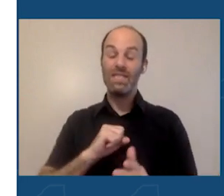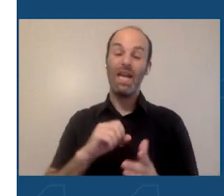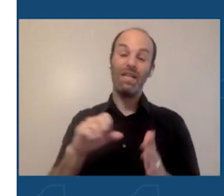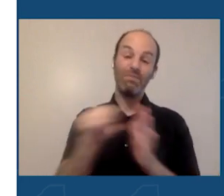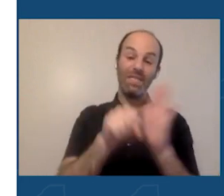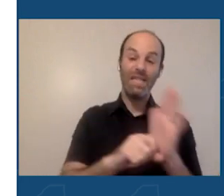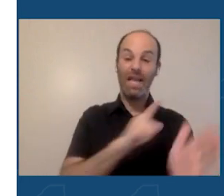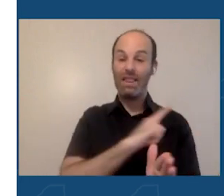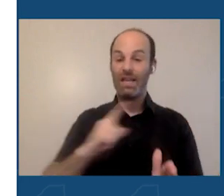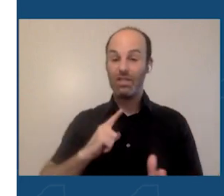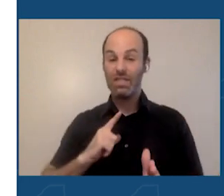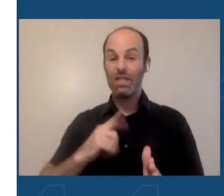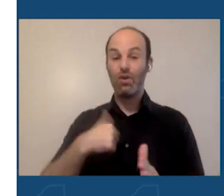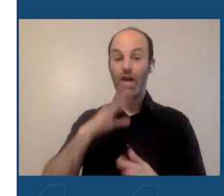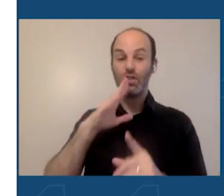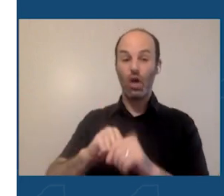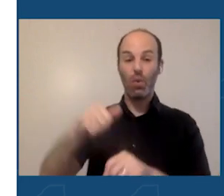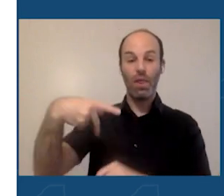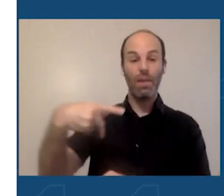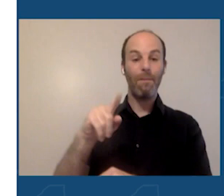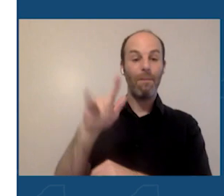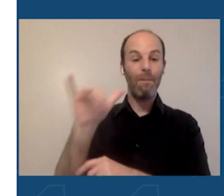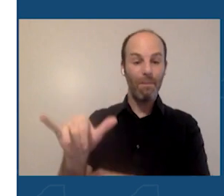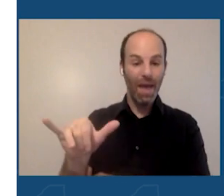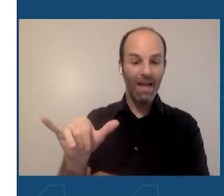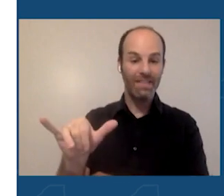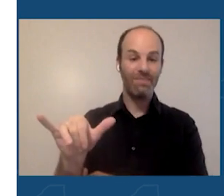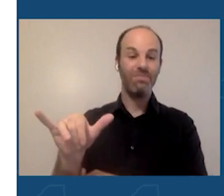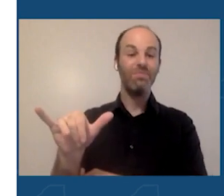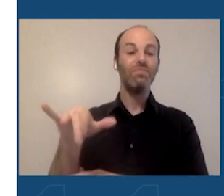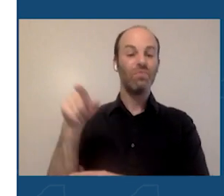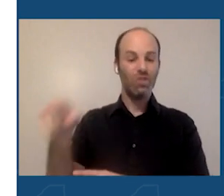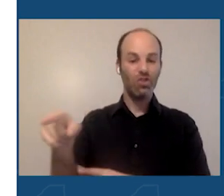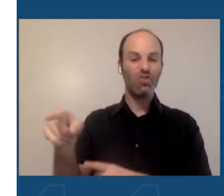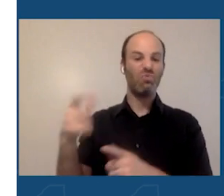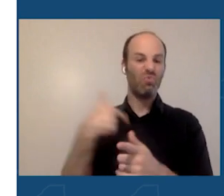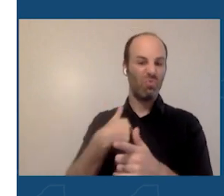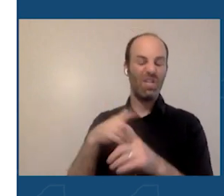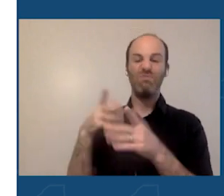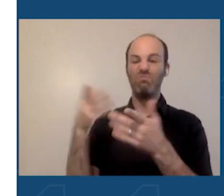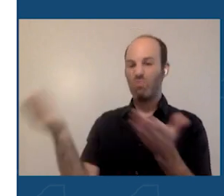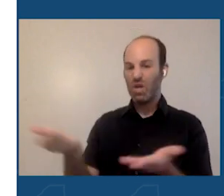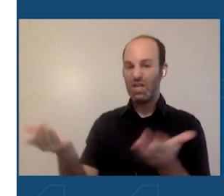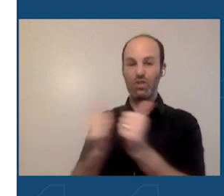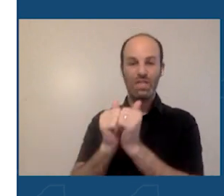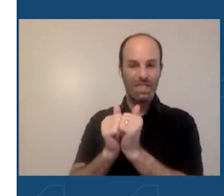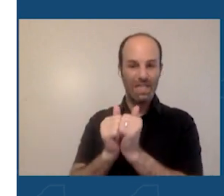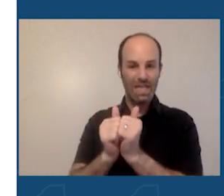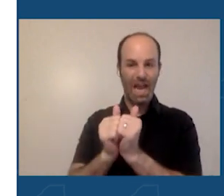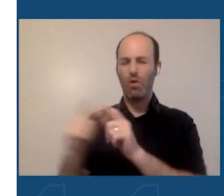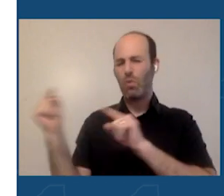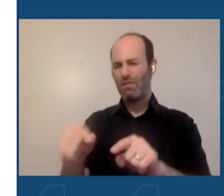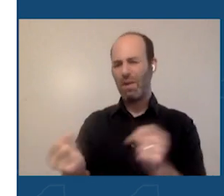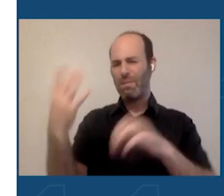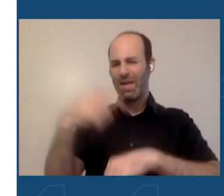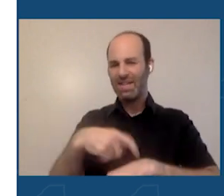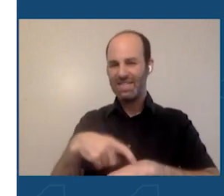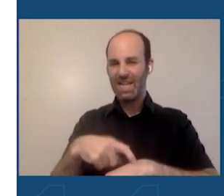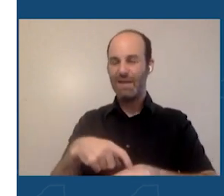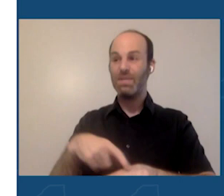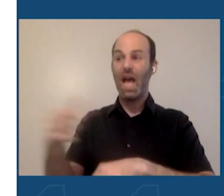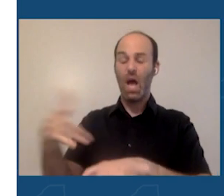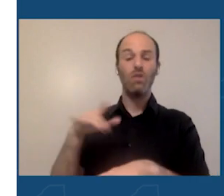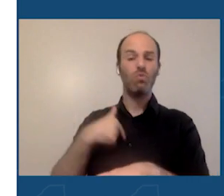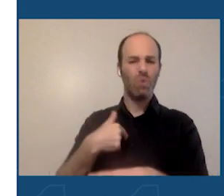today, but I've been up here many times with Patty. We served as county clerks together, and that creates a special bond when you work together in